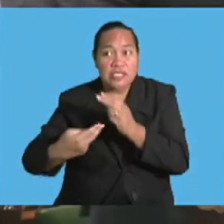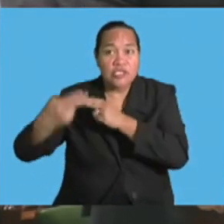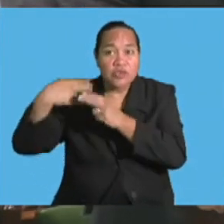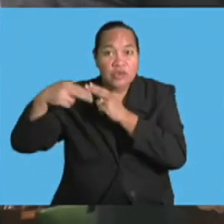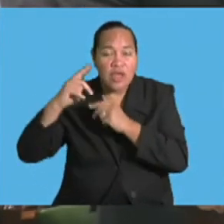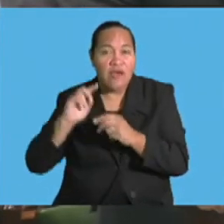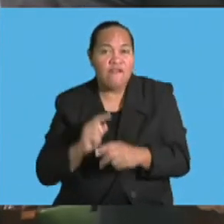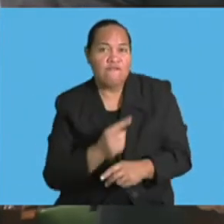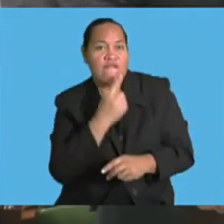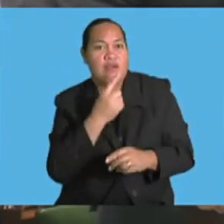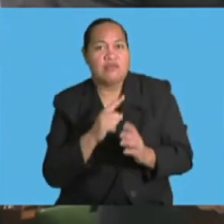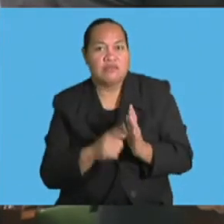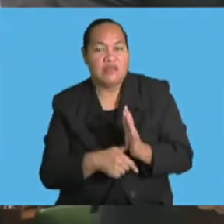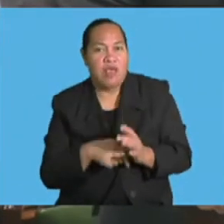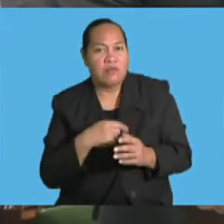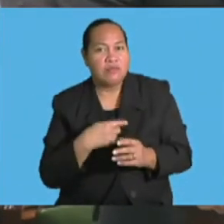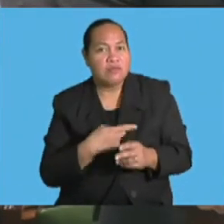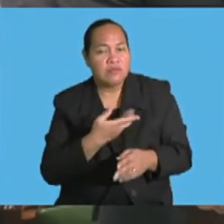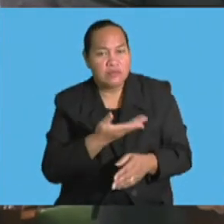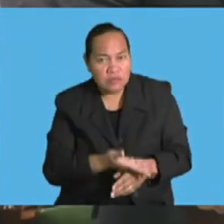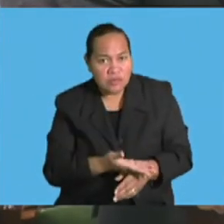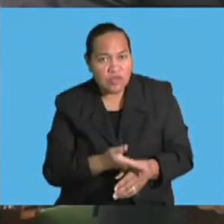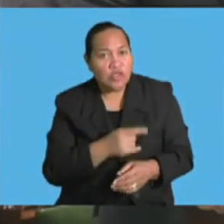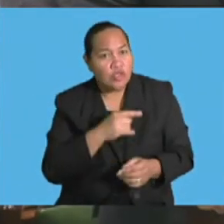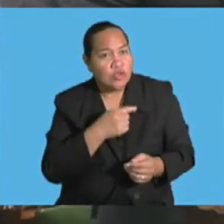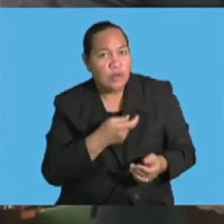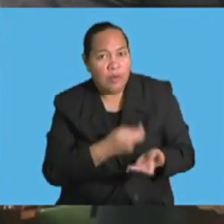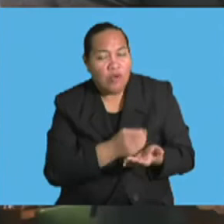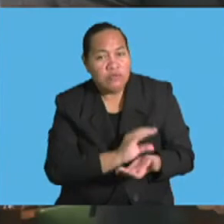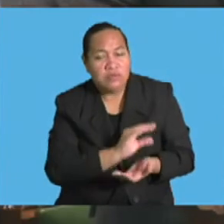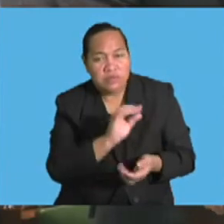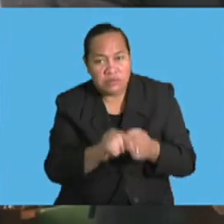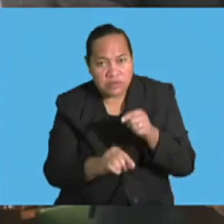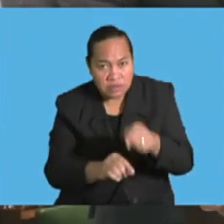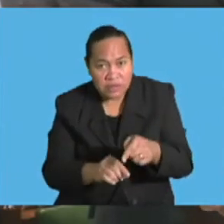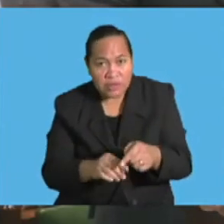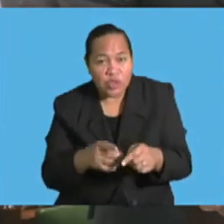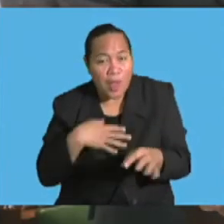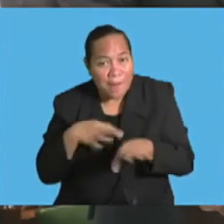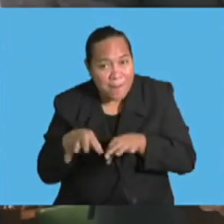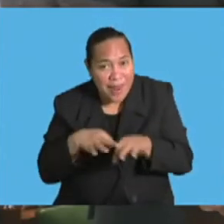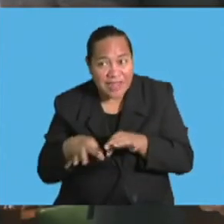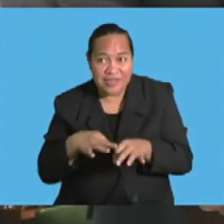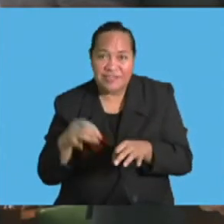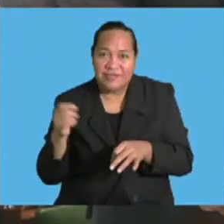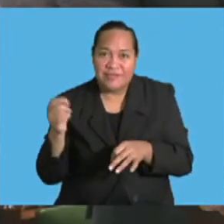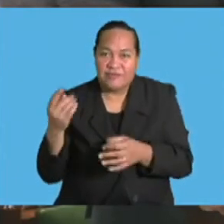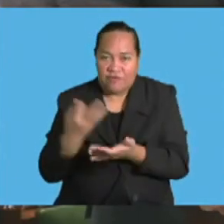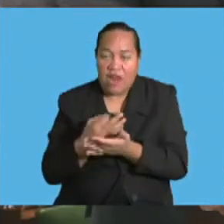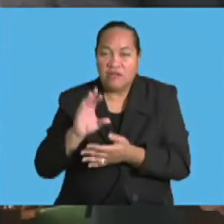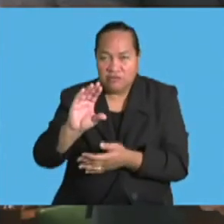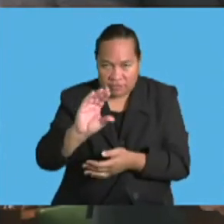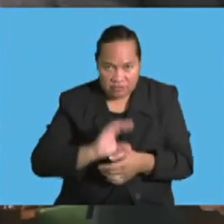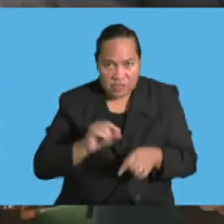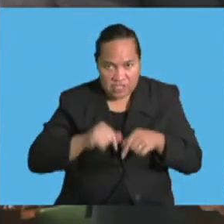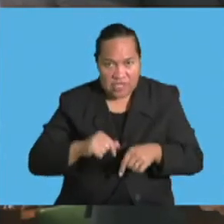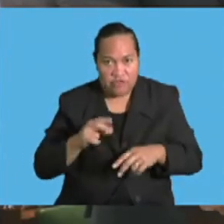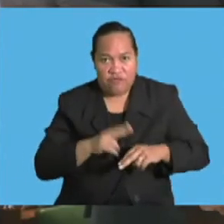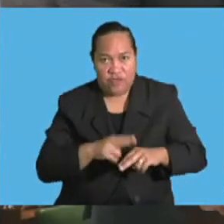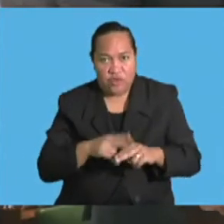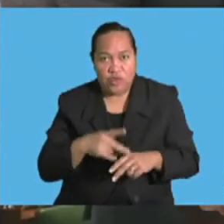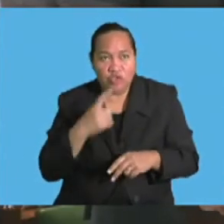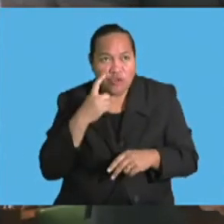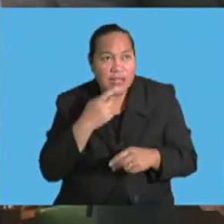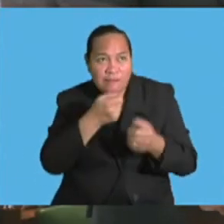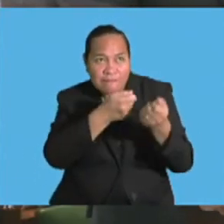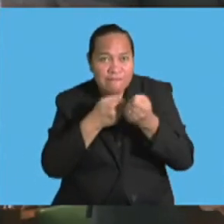emerging economy. We have plans to bring additional climate finance to Fiji, and you will be hearing more about our efforts to attract this investment in